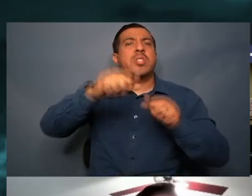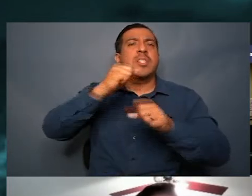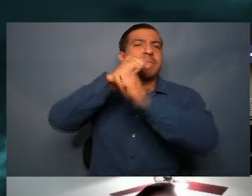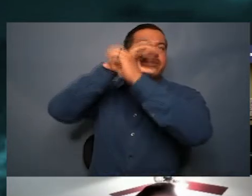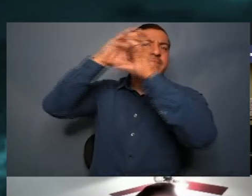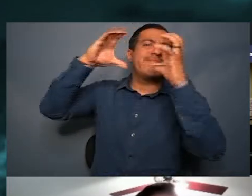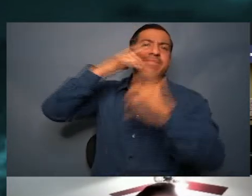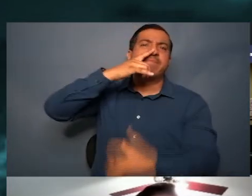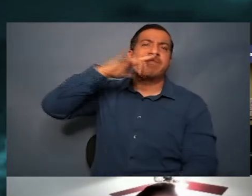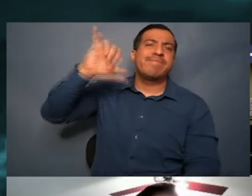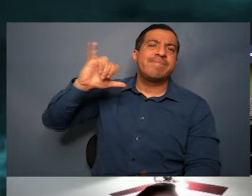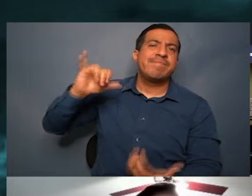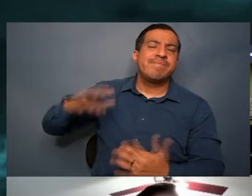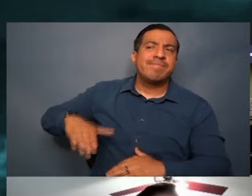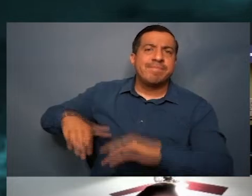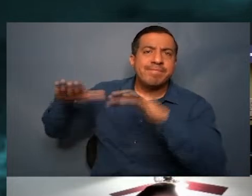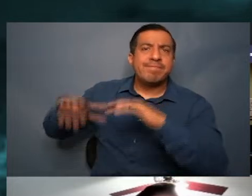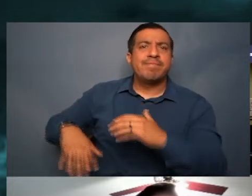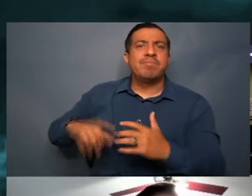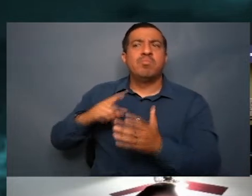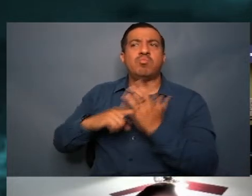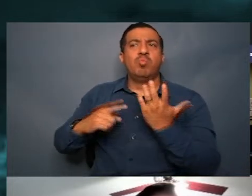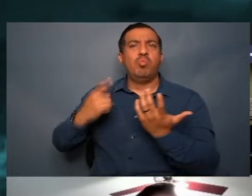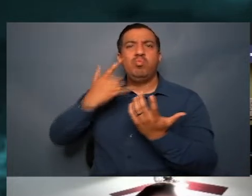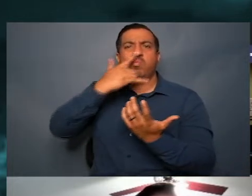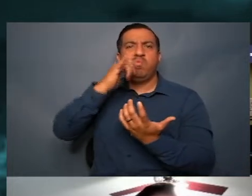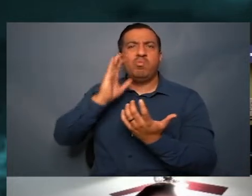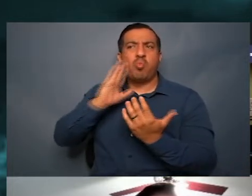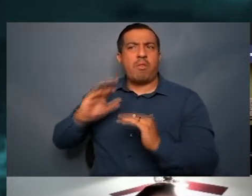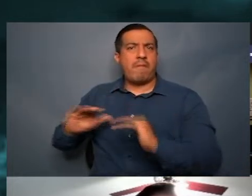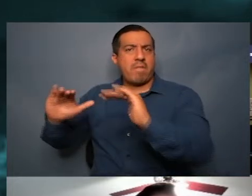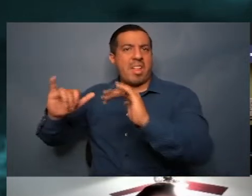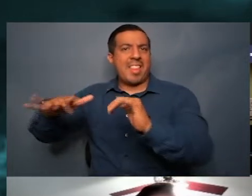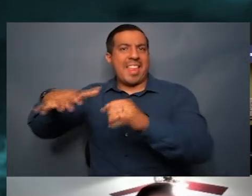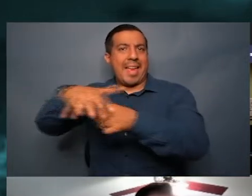we're looking at with respect to flooding on the watersheds across the area.